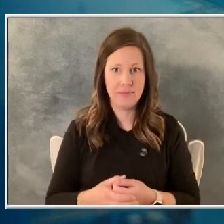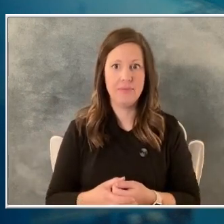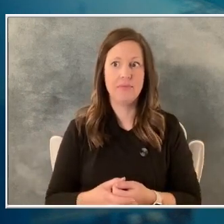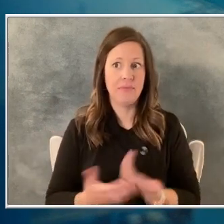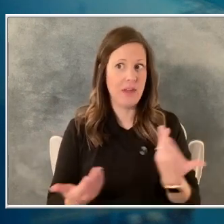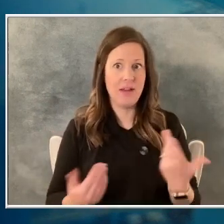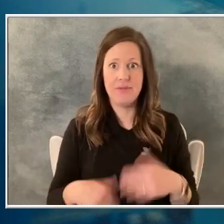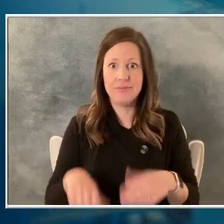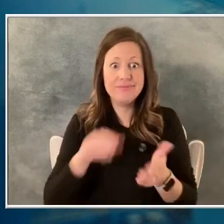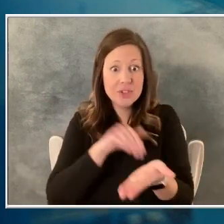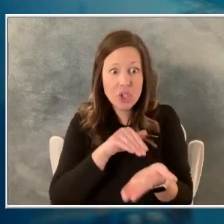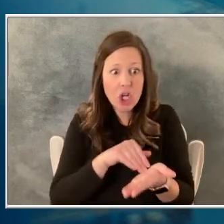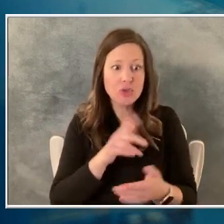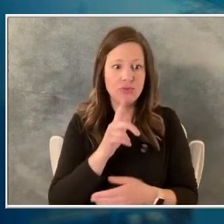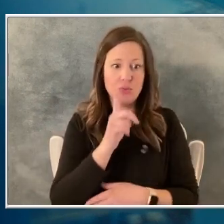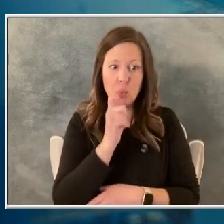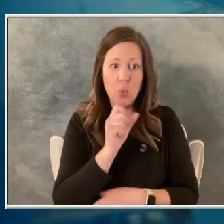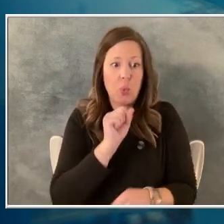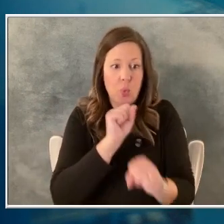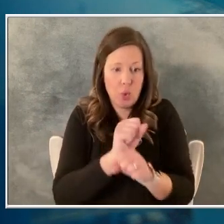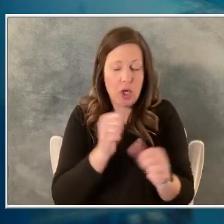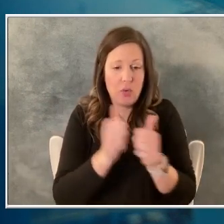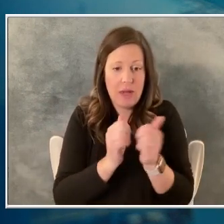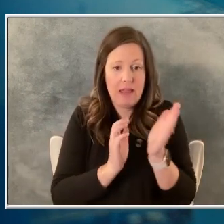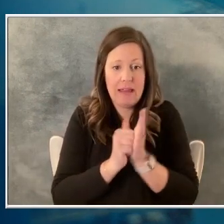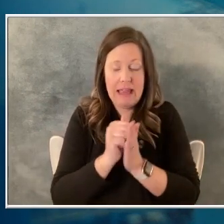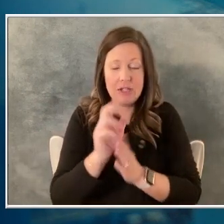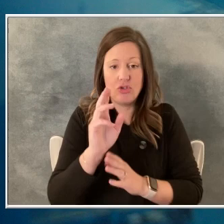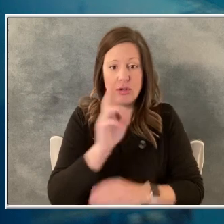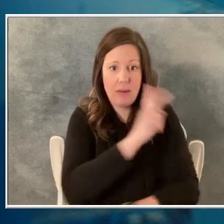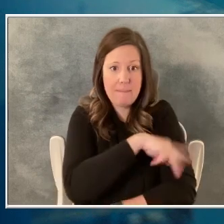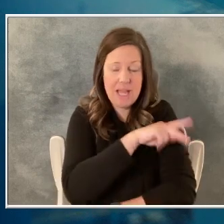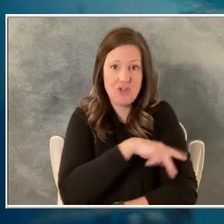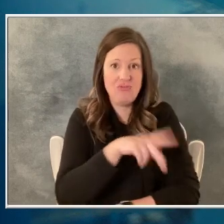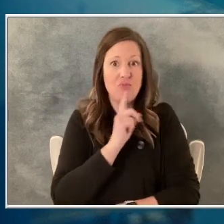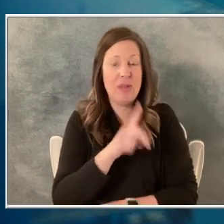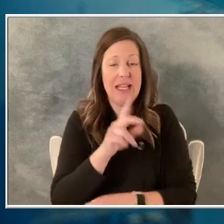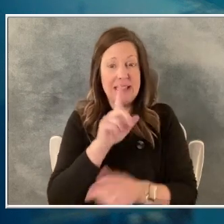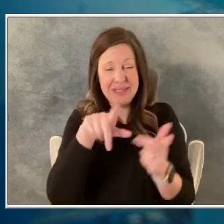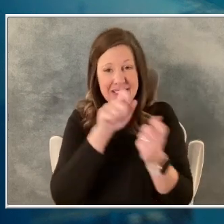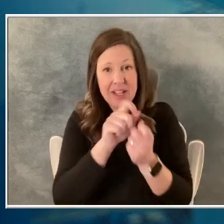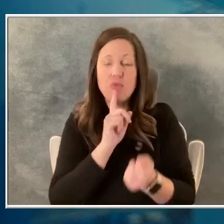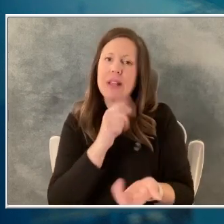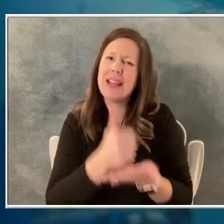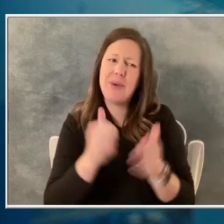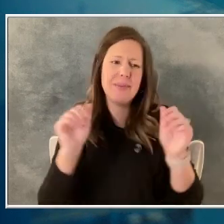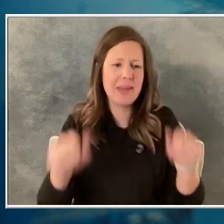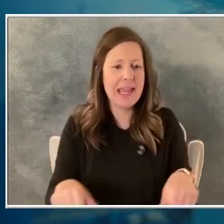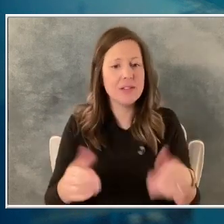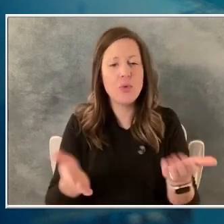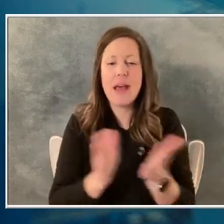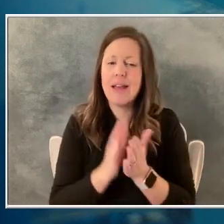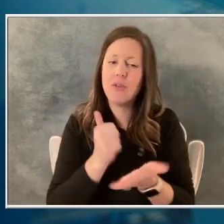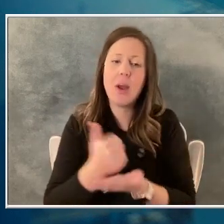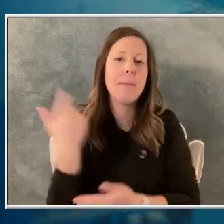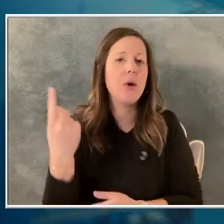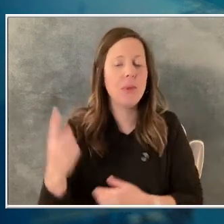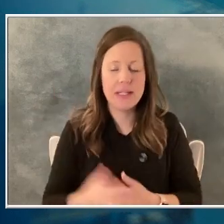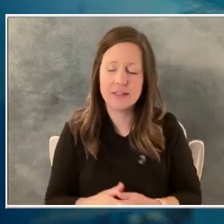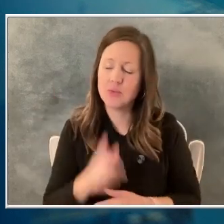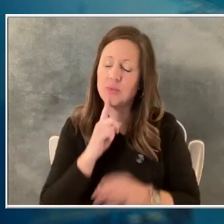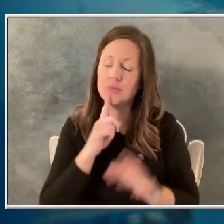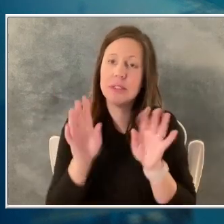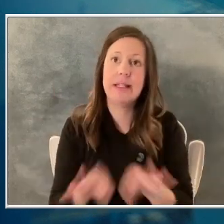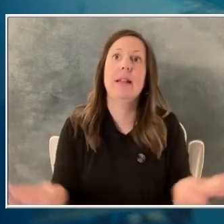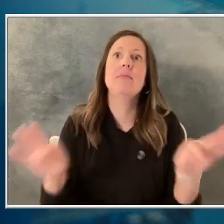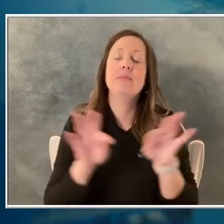work with cancer patients specifically, and they can really help. So ask for help always. I think this is really an important part to